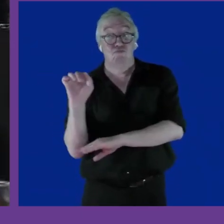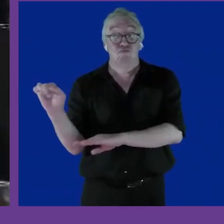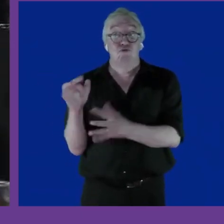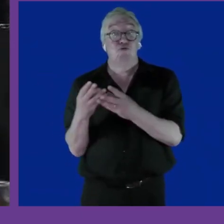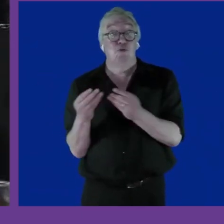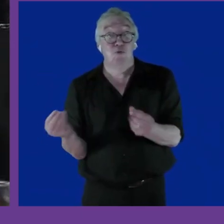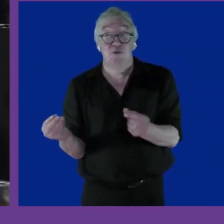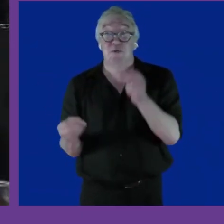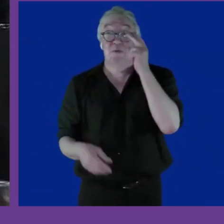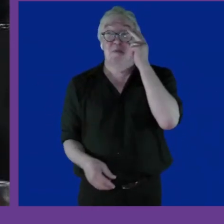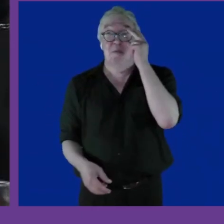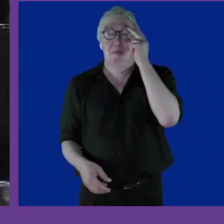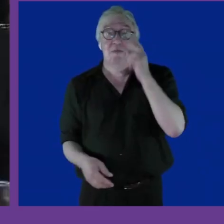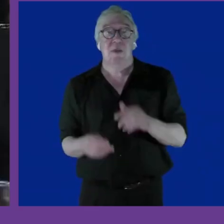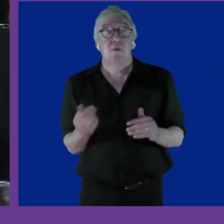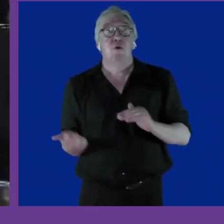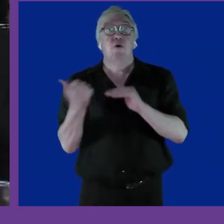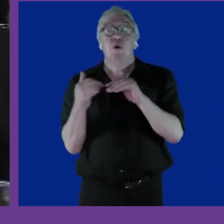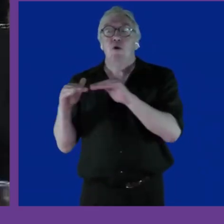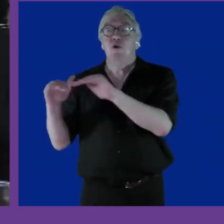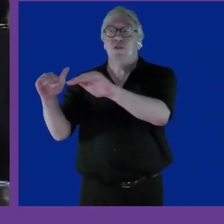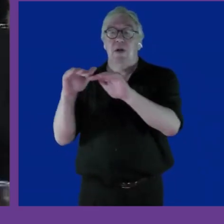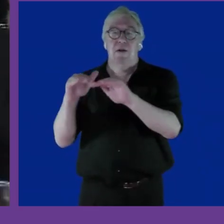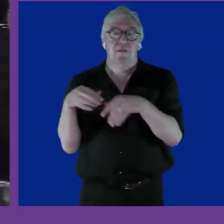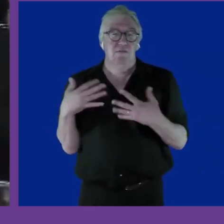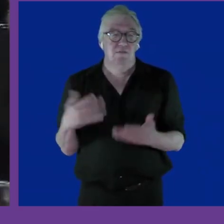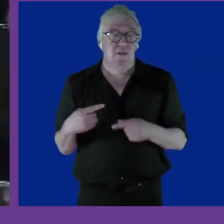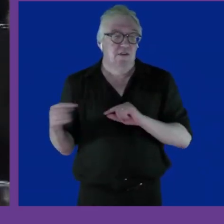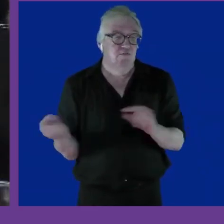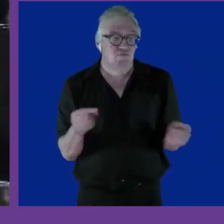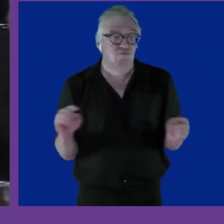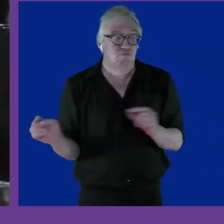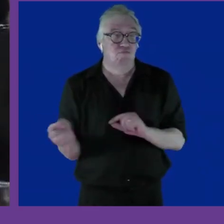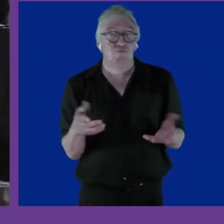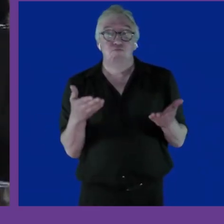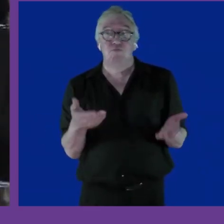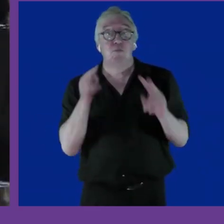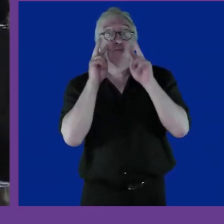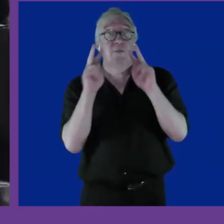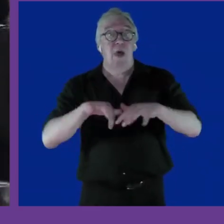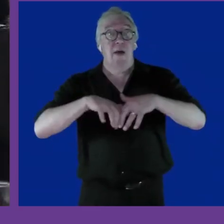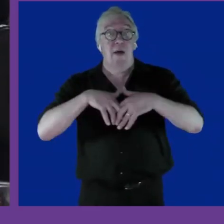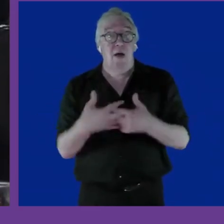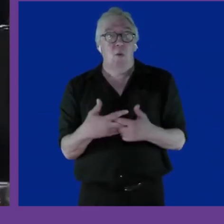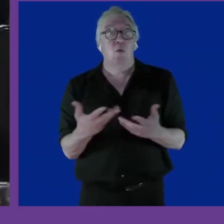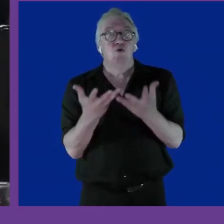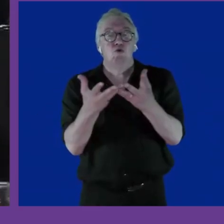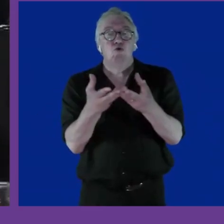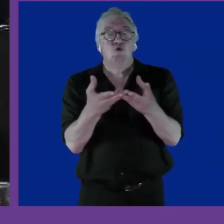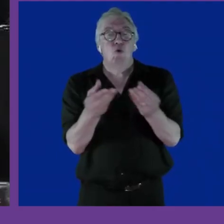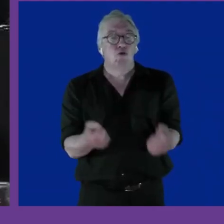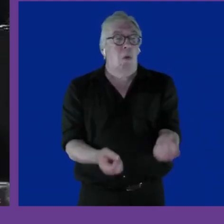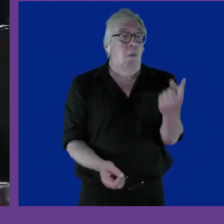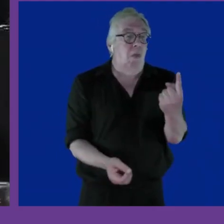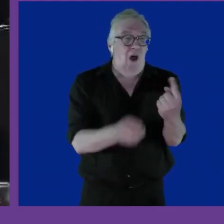the standardization parts we already covered. What we now need to see is how to deploy those solutions in scale, so